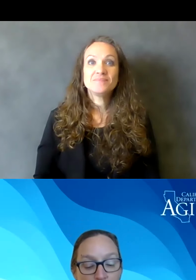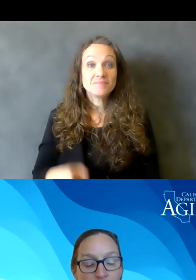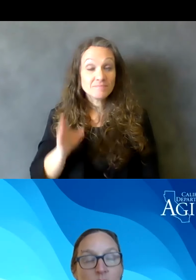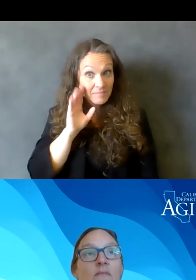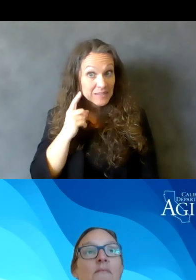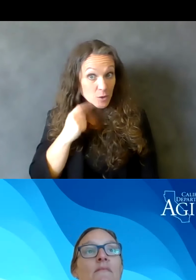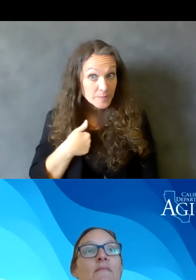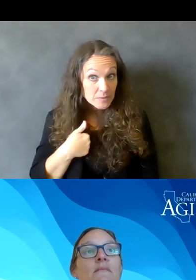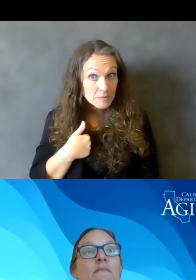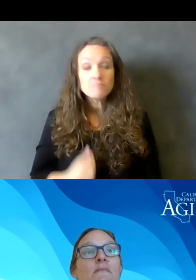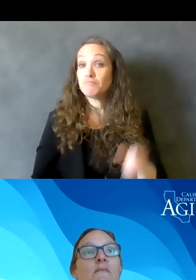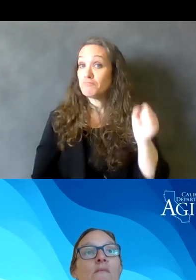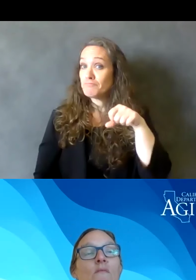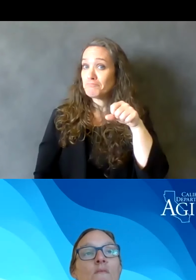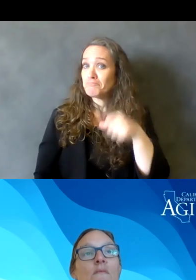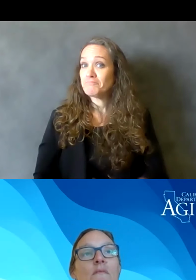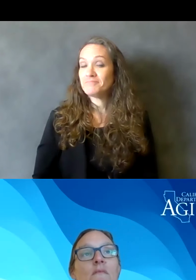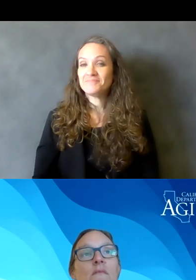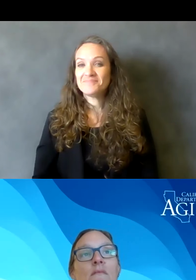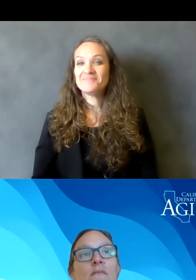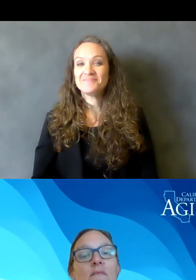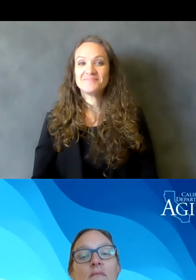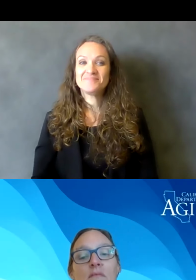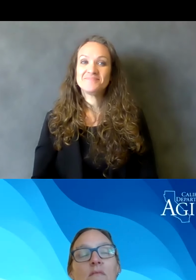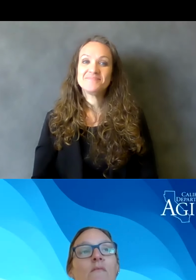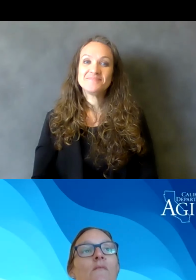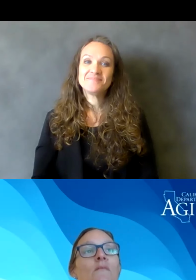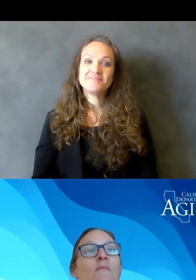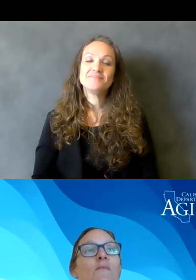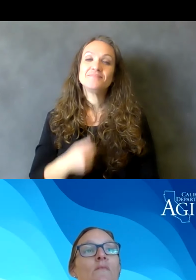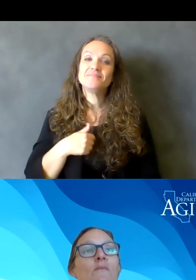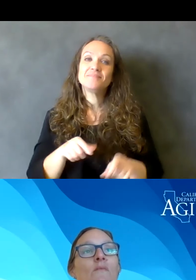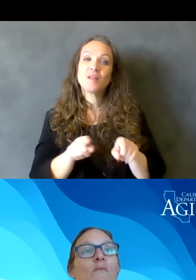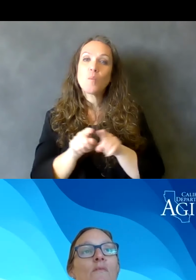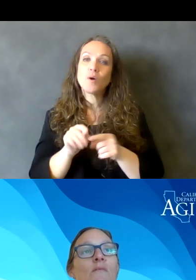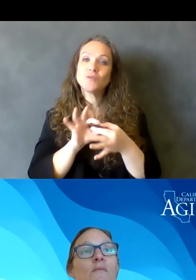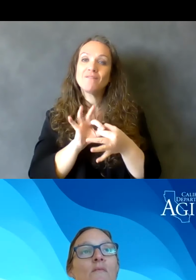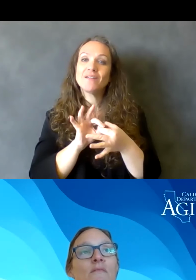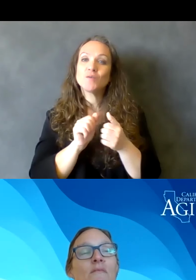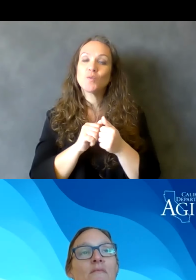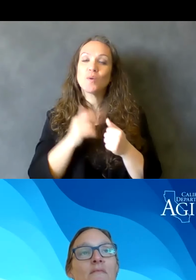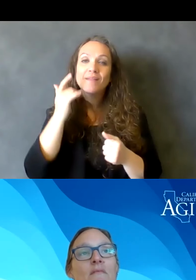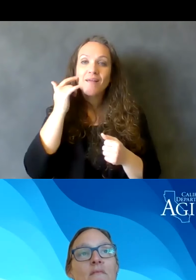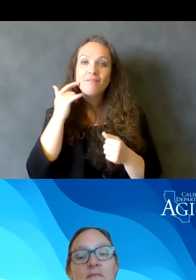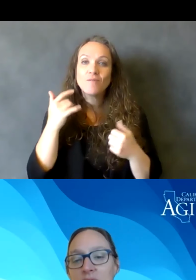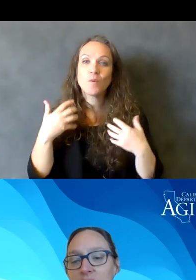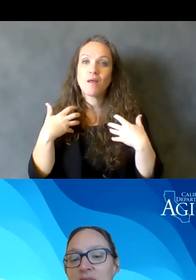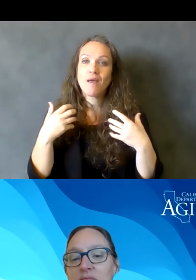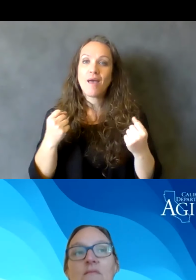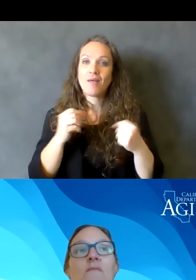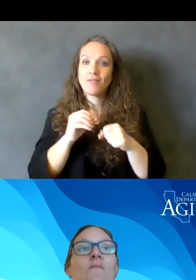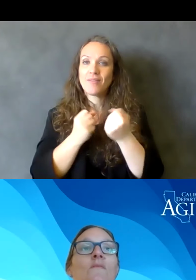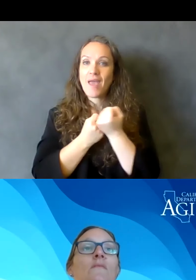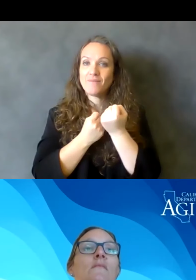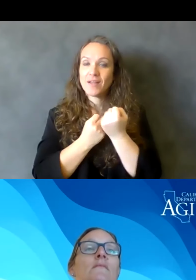hear me? Yes. Okay, great. Yes. So I'm also affiliated with California Health Advocates, and with respect to